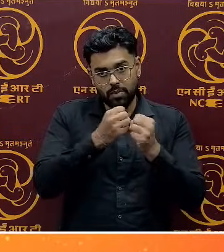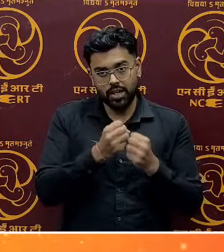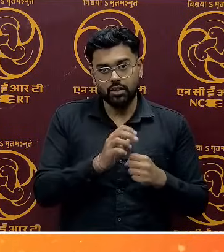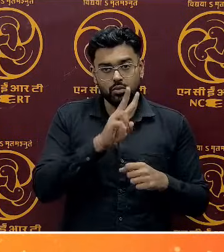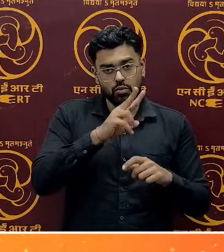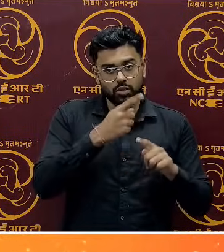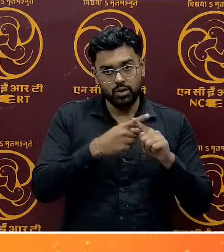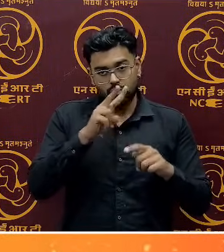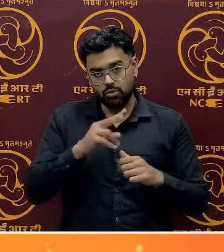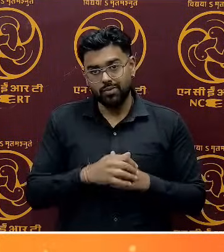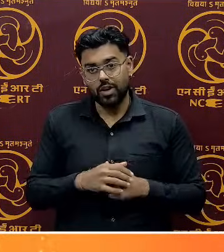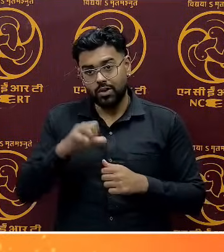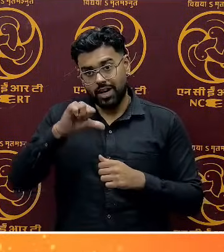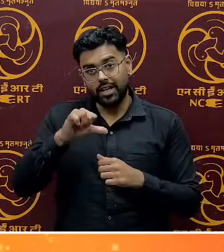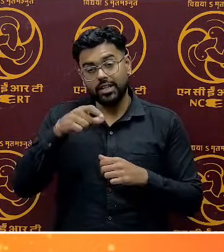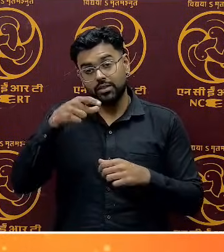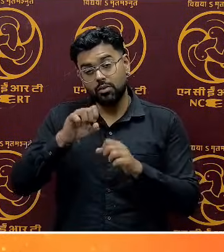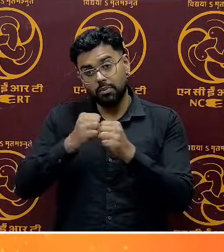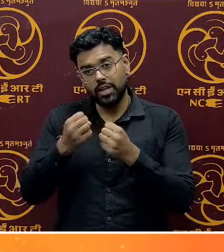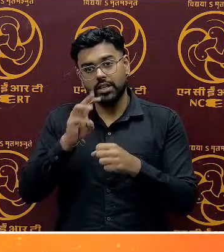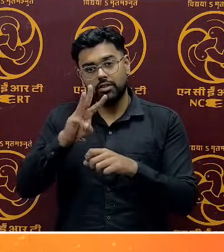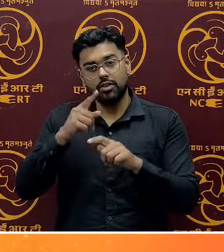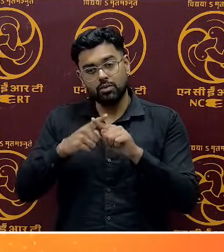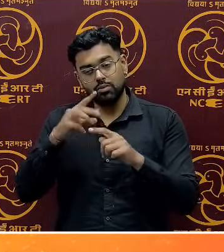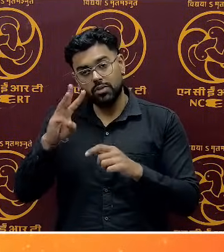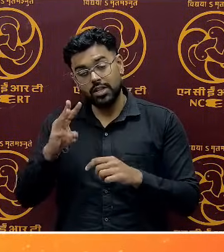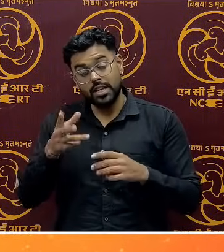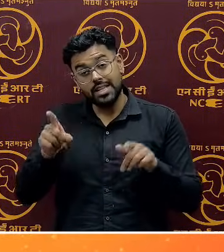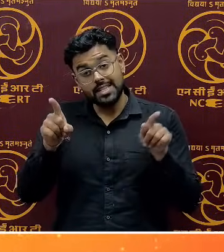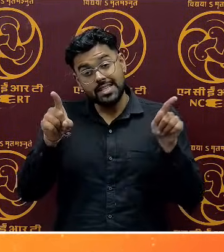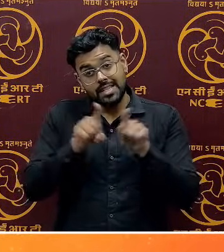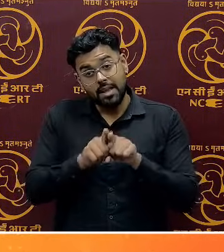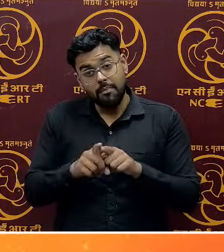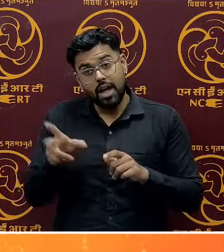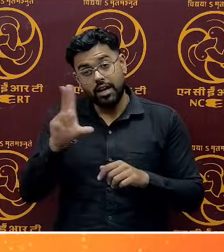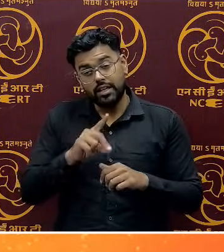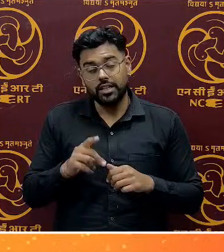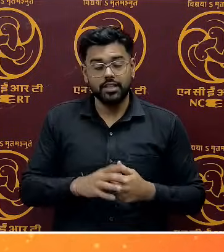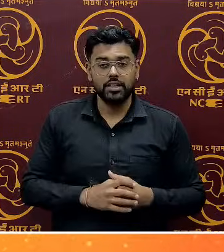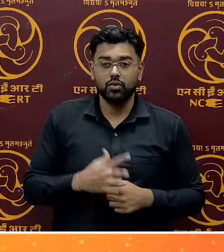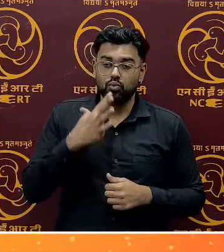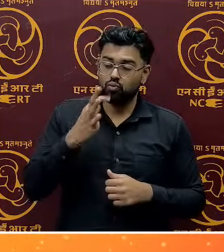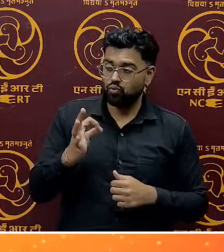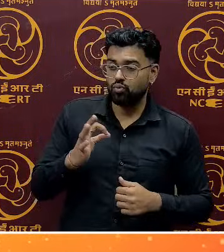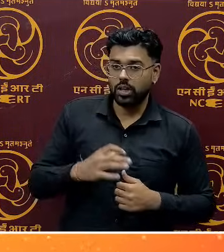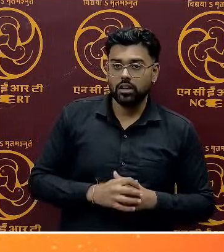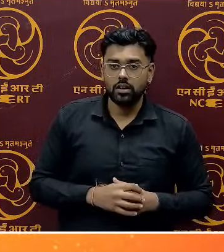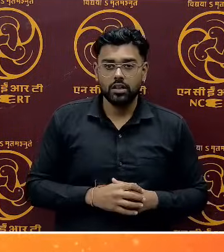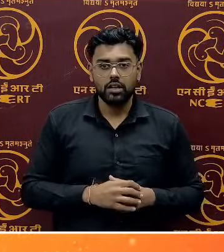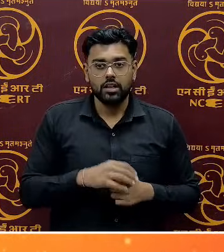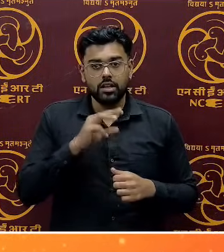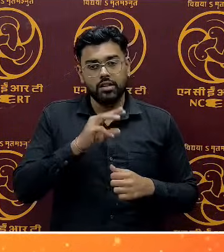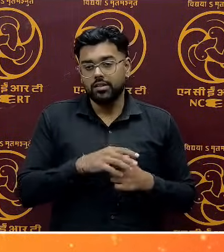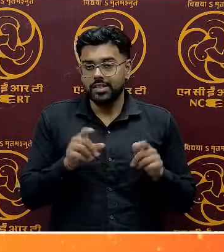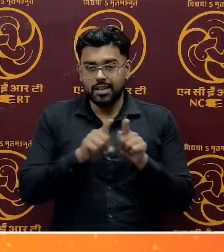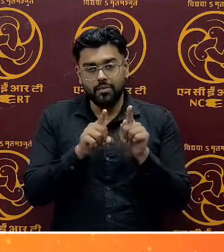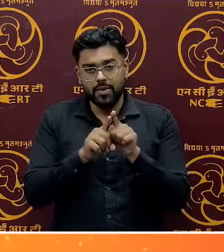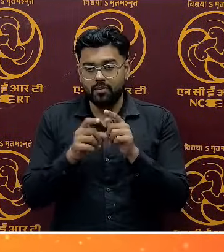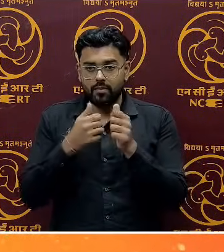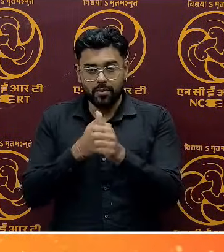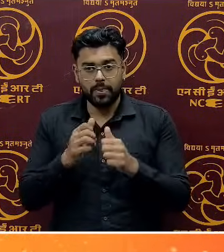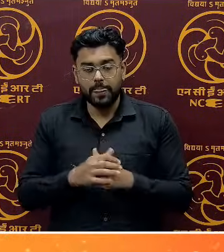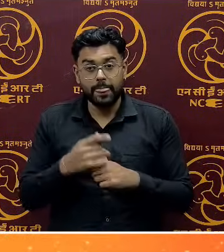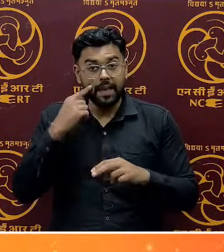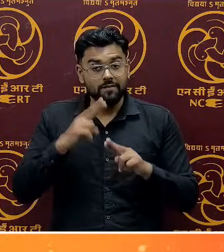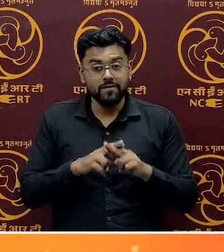as 3 into 3. True. Can I find again the same factors appearing? Absolutely. Okay. 2 into 2 into 3 into 3. And if